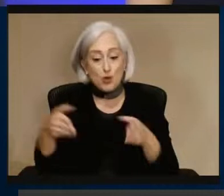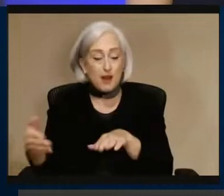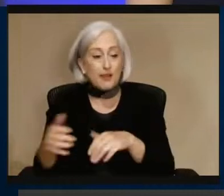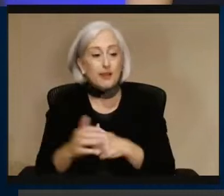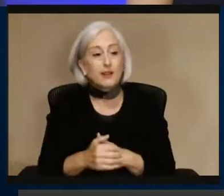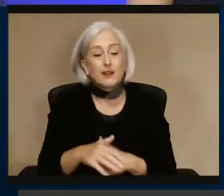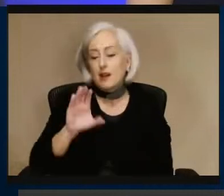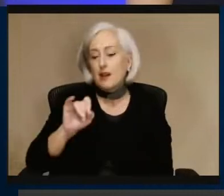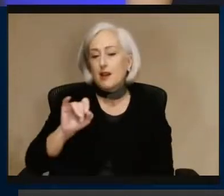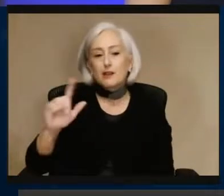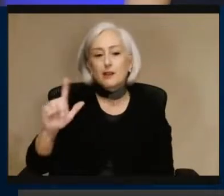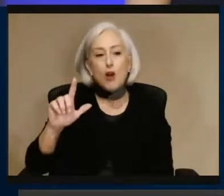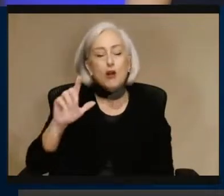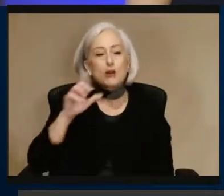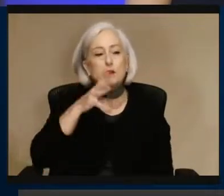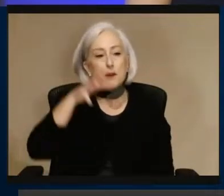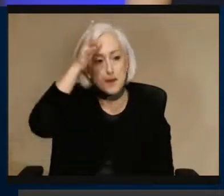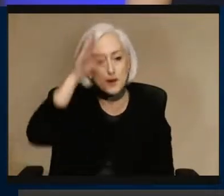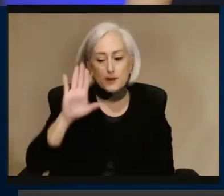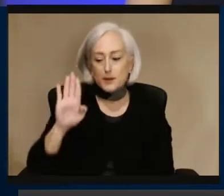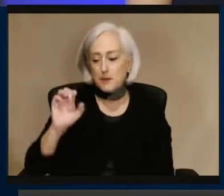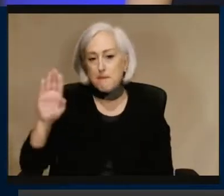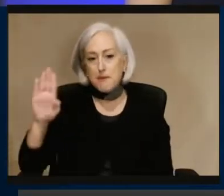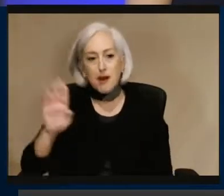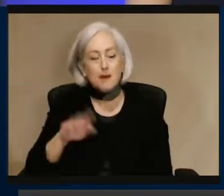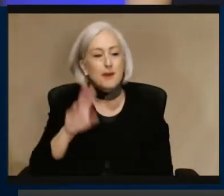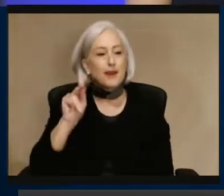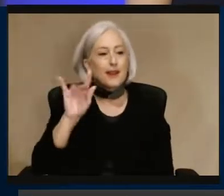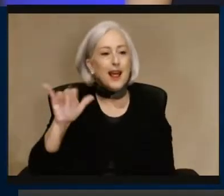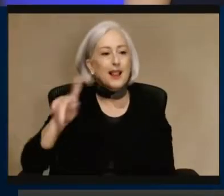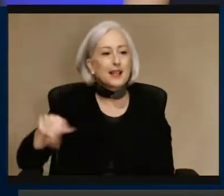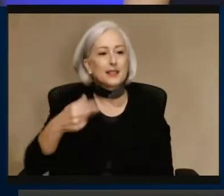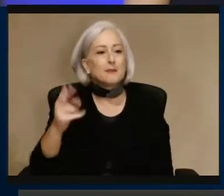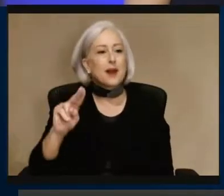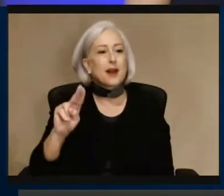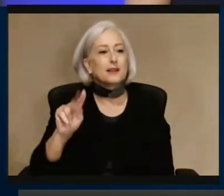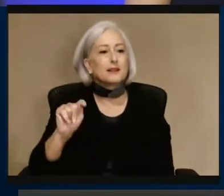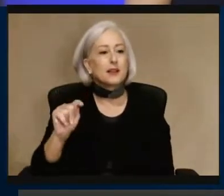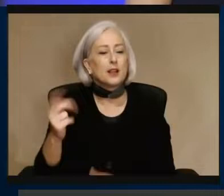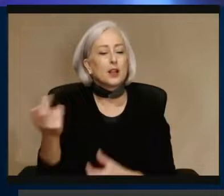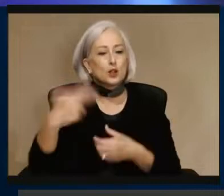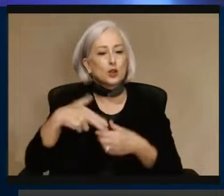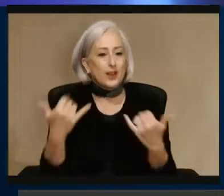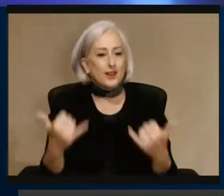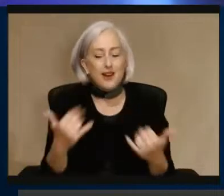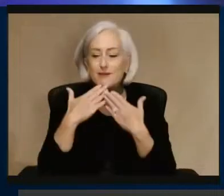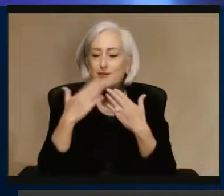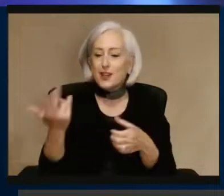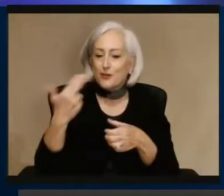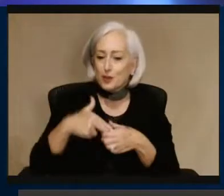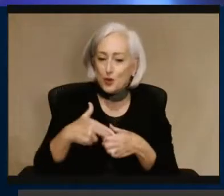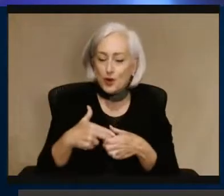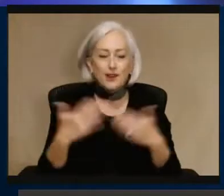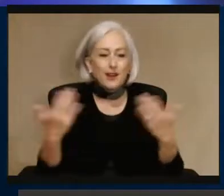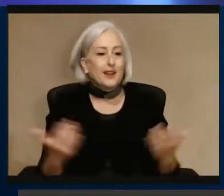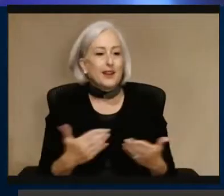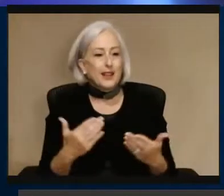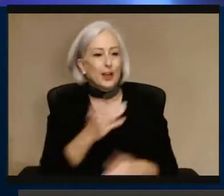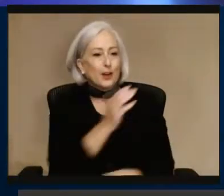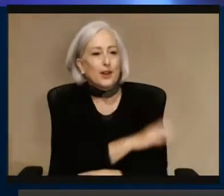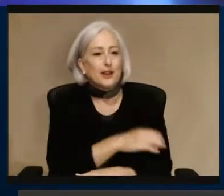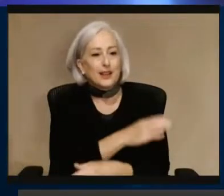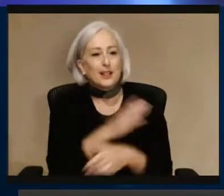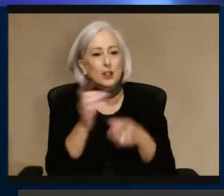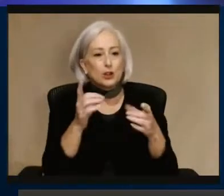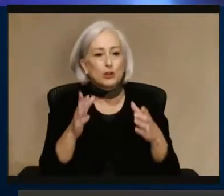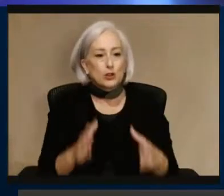Kelly Specht, join us now. Good morning to both of you. Thank you so much for being with us. We're also joined here in studio with Clinical Director of Psychology Services